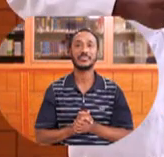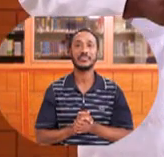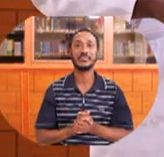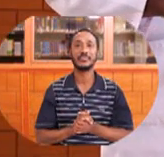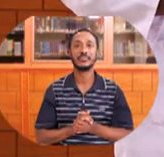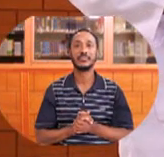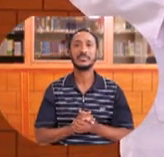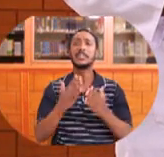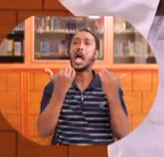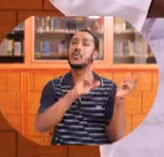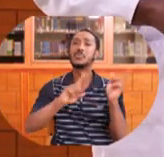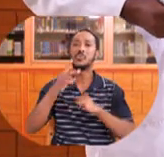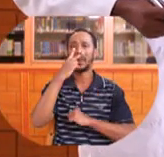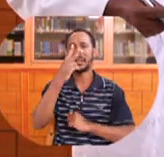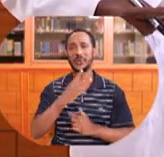Okay, let's go to